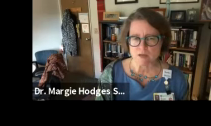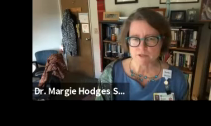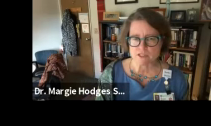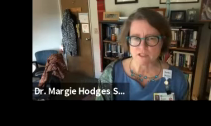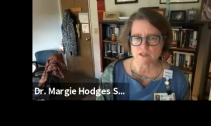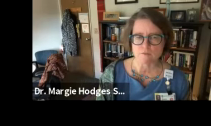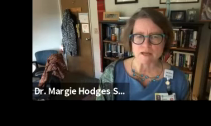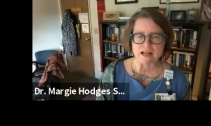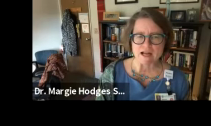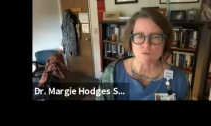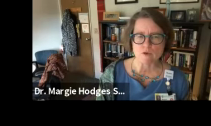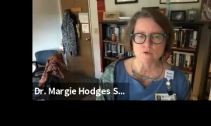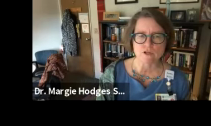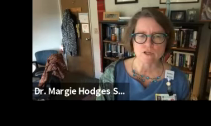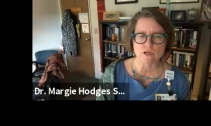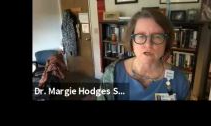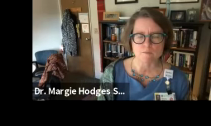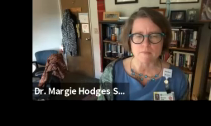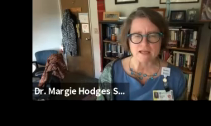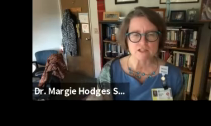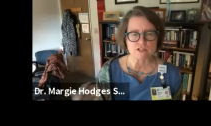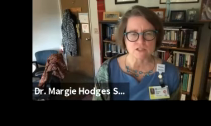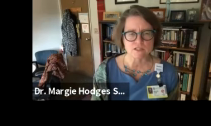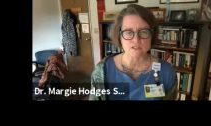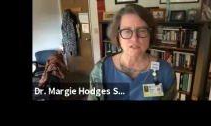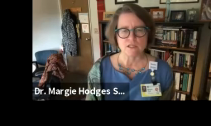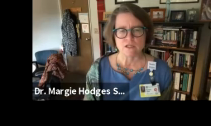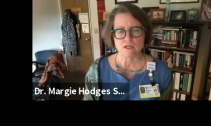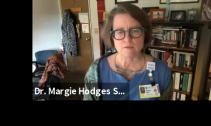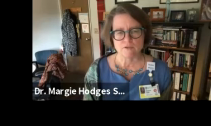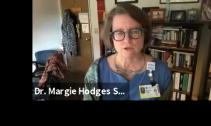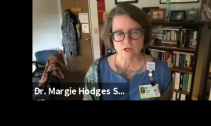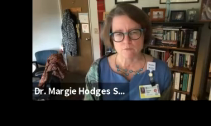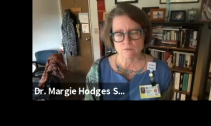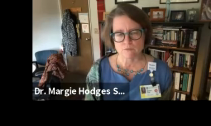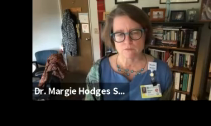and chaplaincy to think about how we were going to manage this